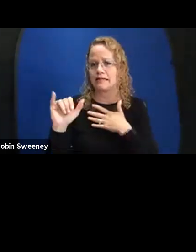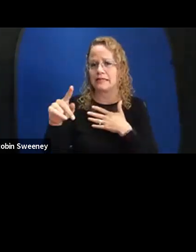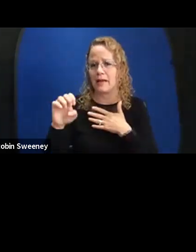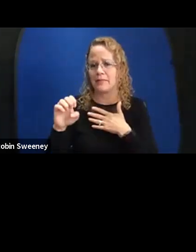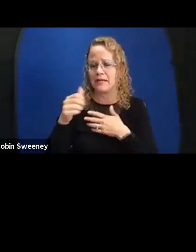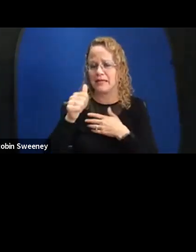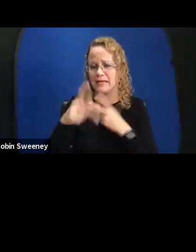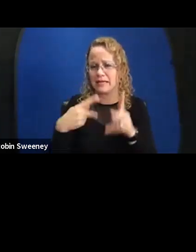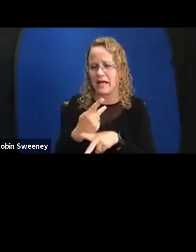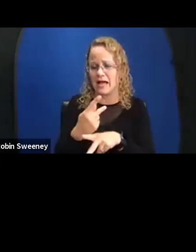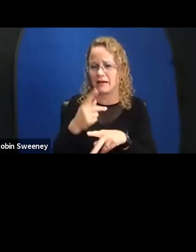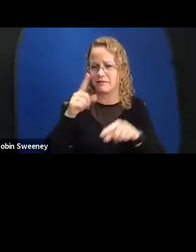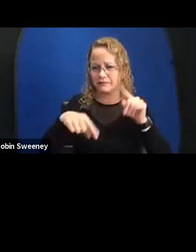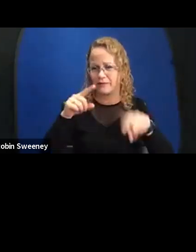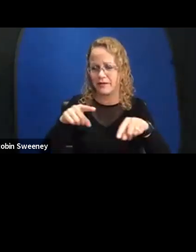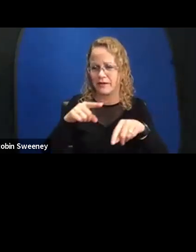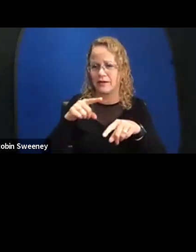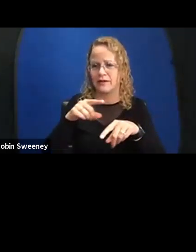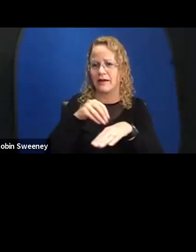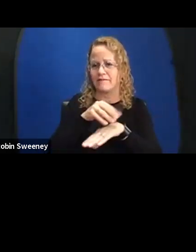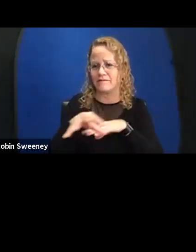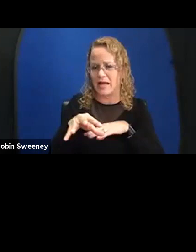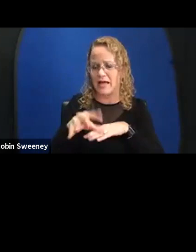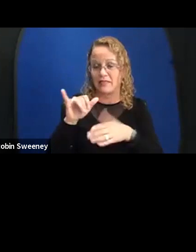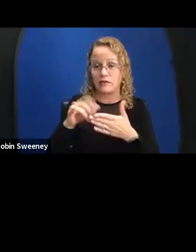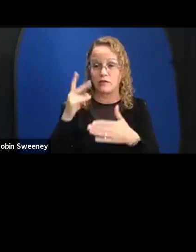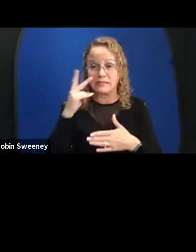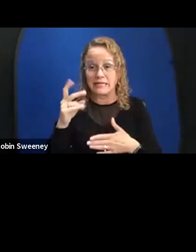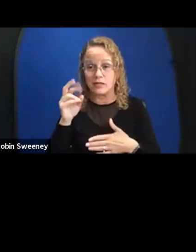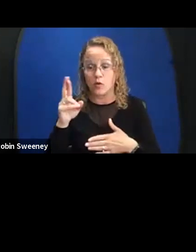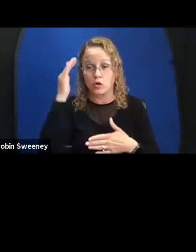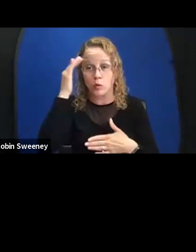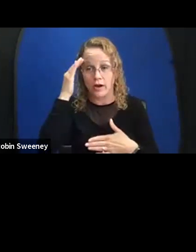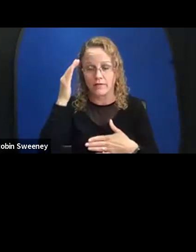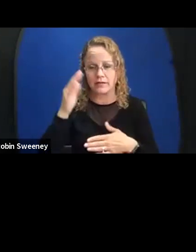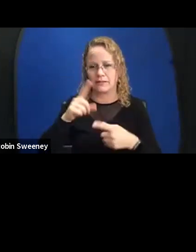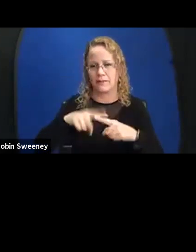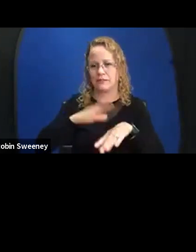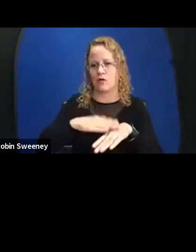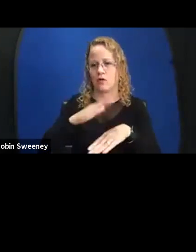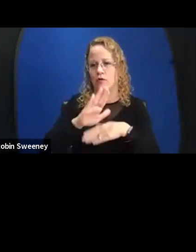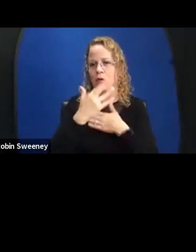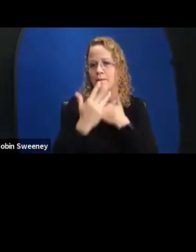of varying effects that you guys have seen or that we know of, maybe based on everyone's individual blood type?